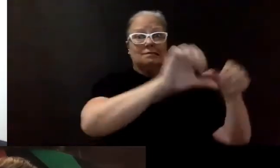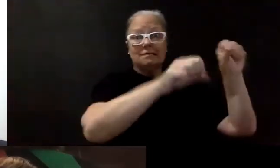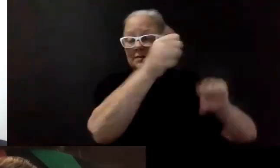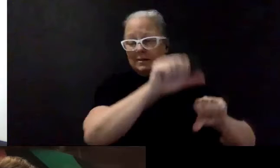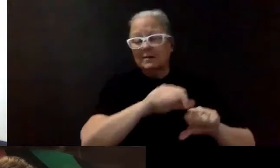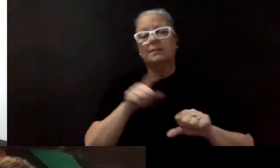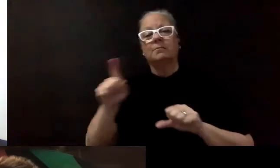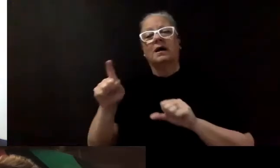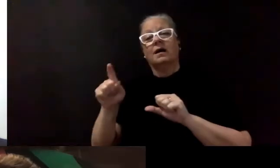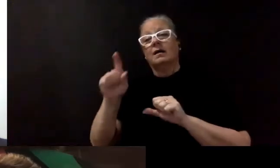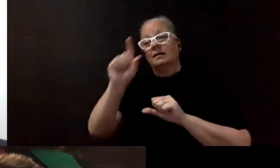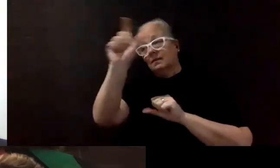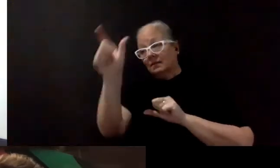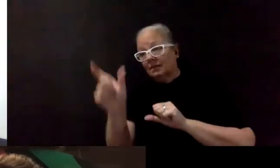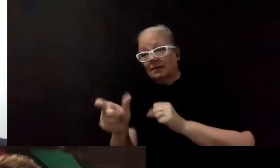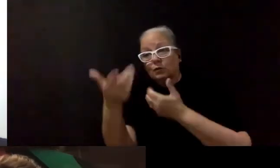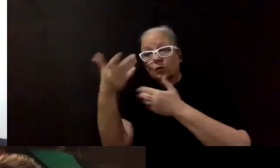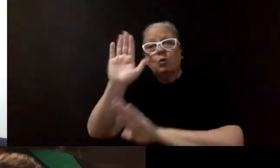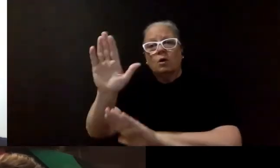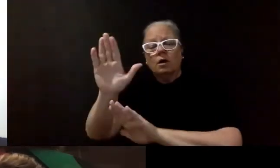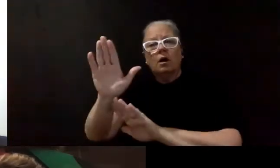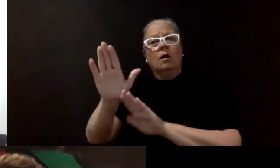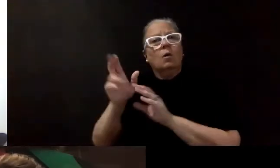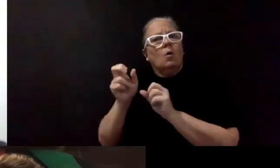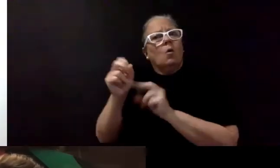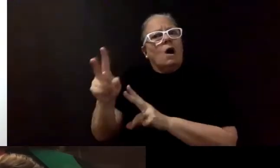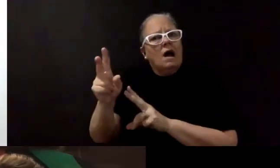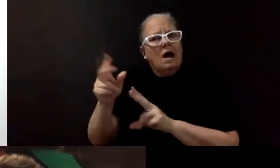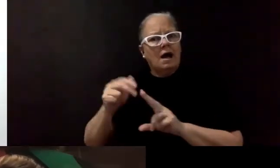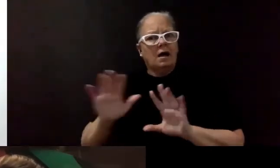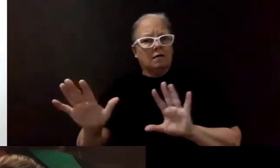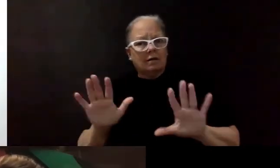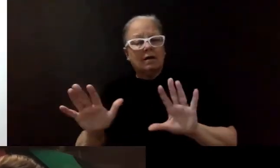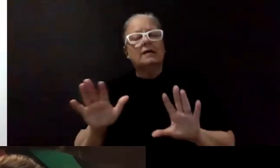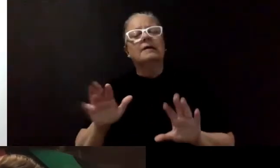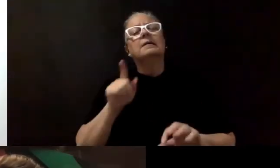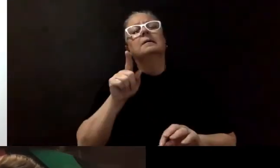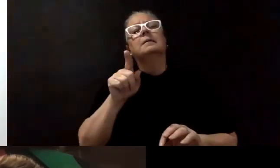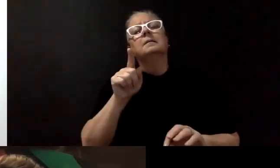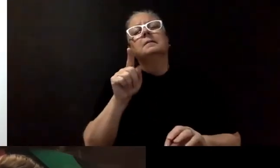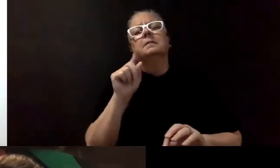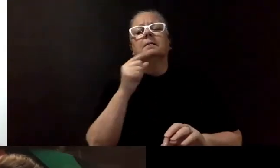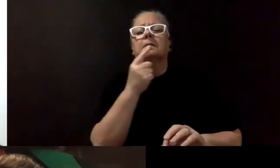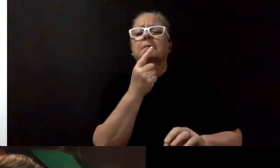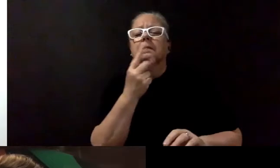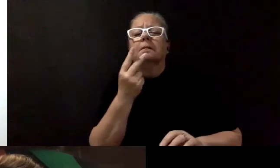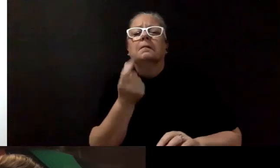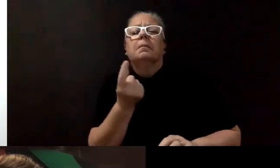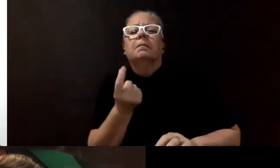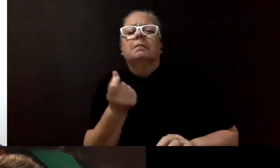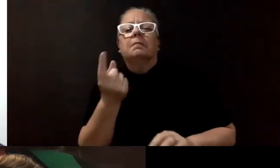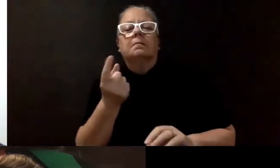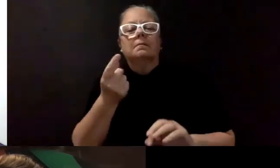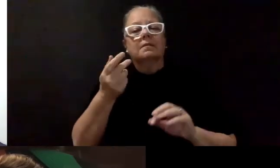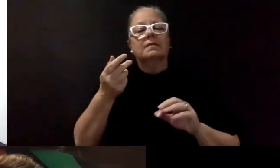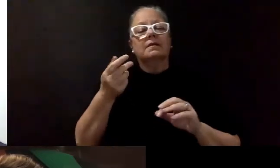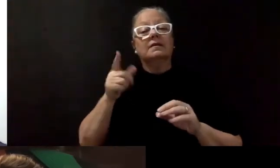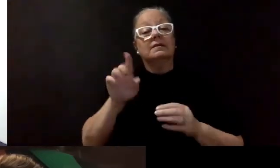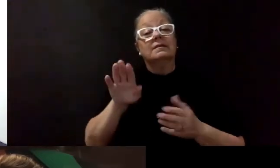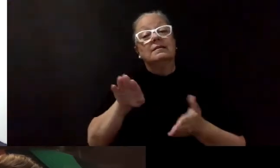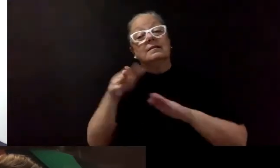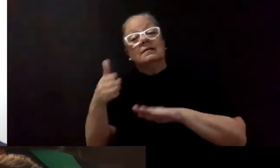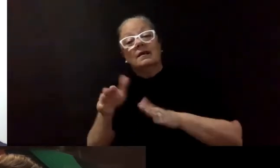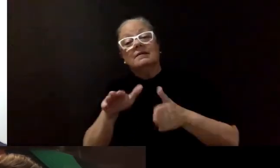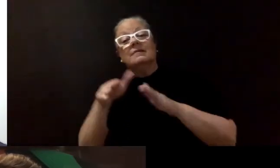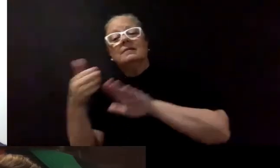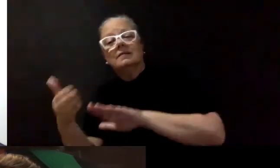my heart goes out to those countries. And we did have some deaths here, which was very, very sad and upsetting,